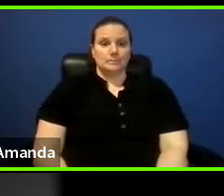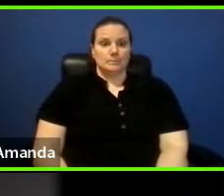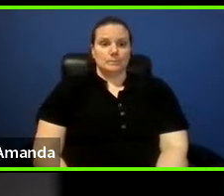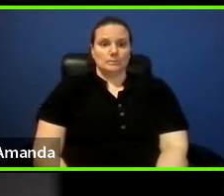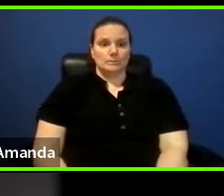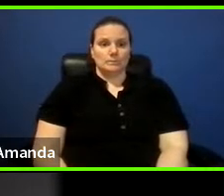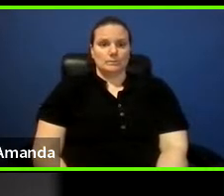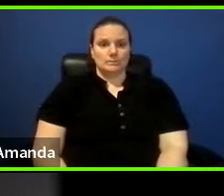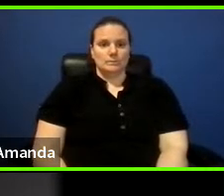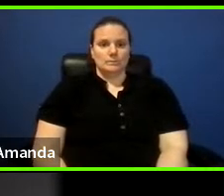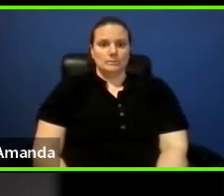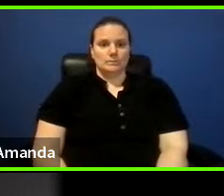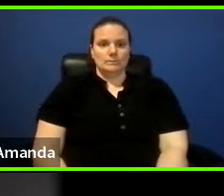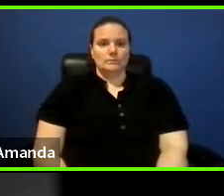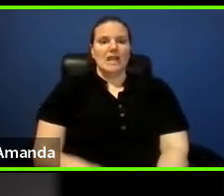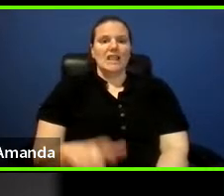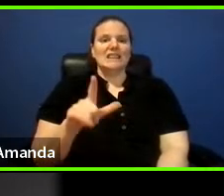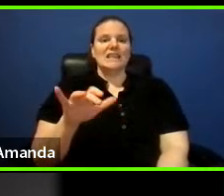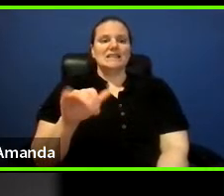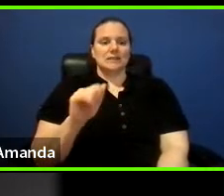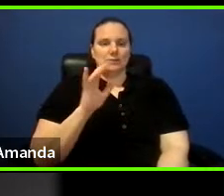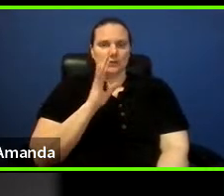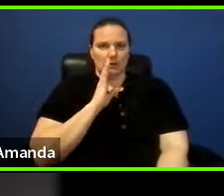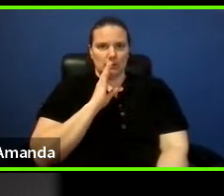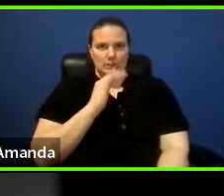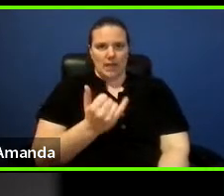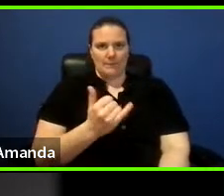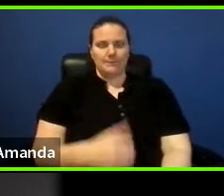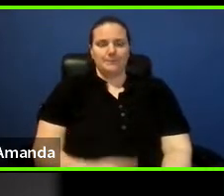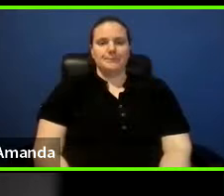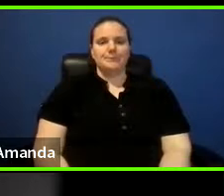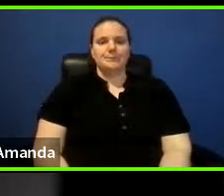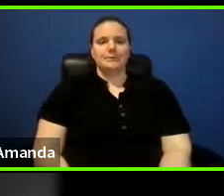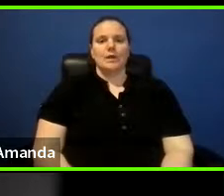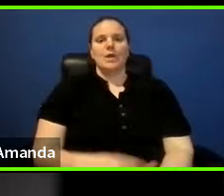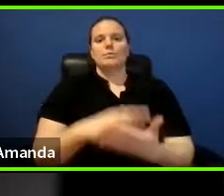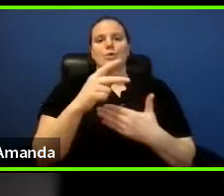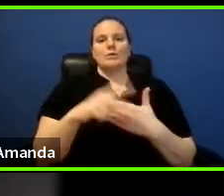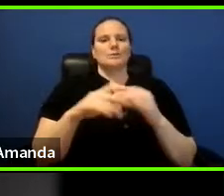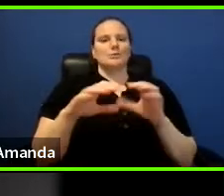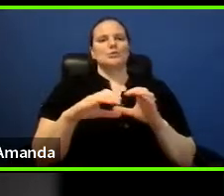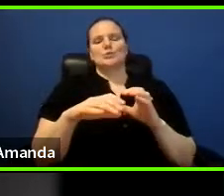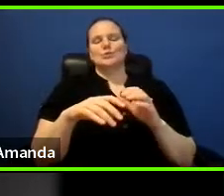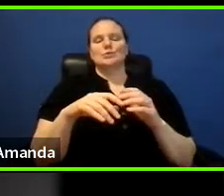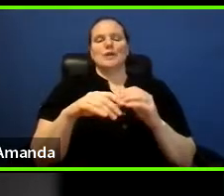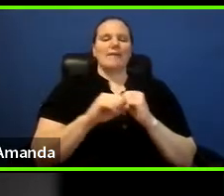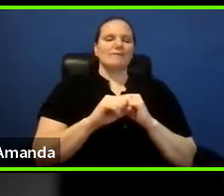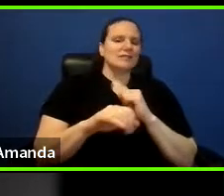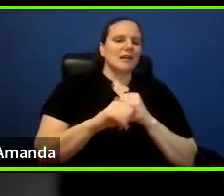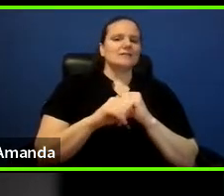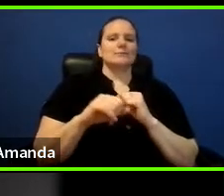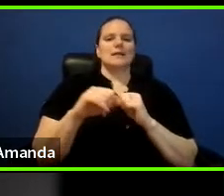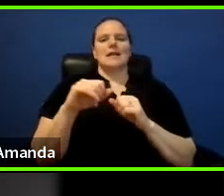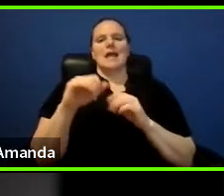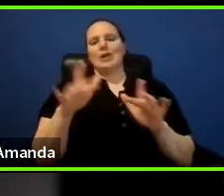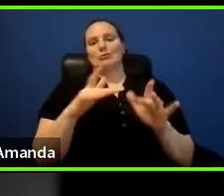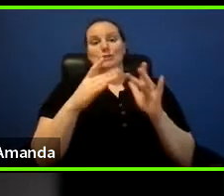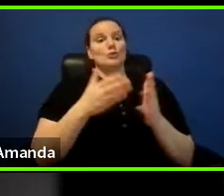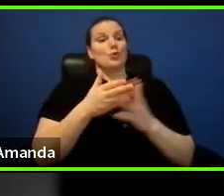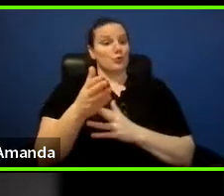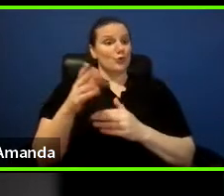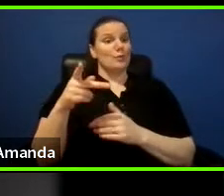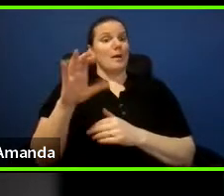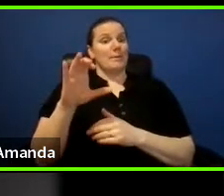I just wanted to add, the program has done also advertisements and outreach through those publications too. And so